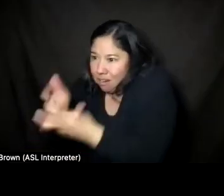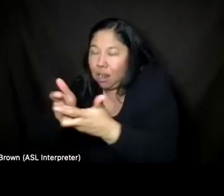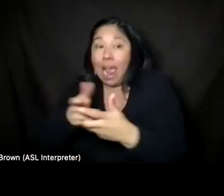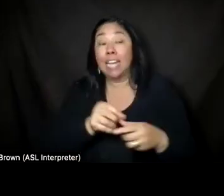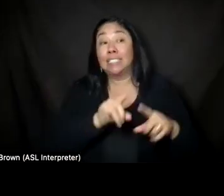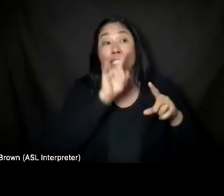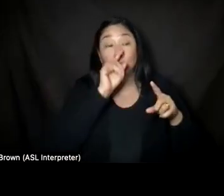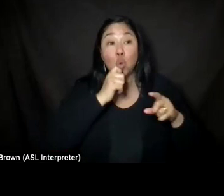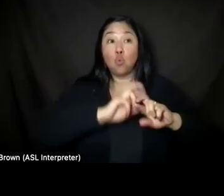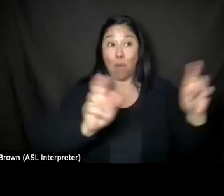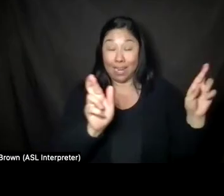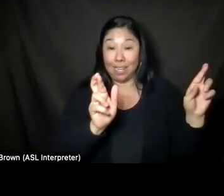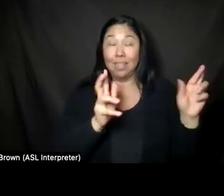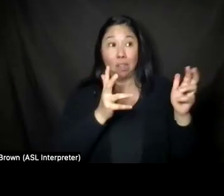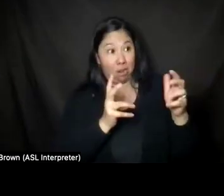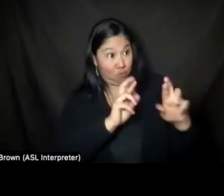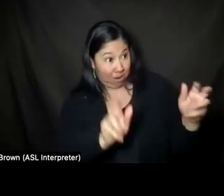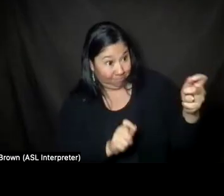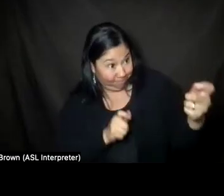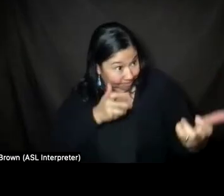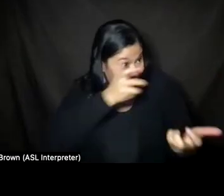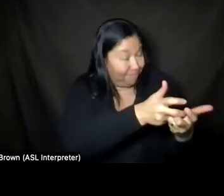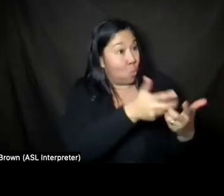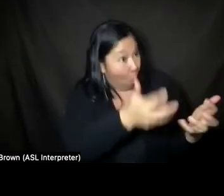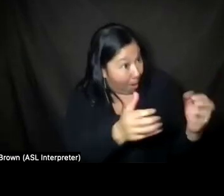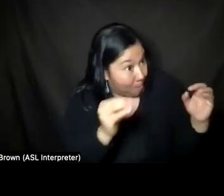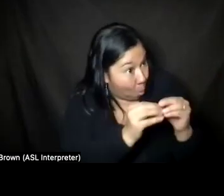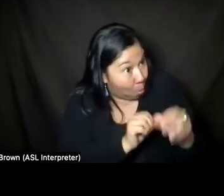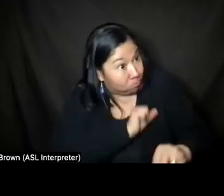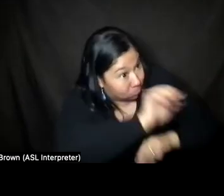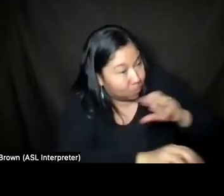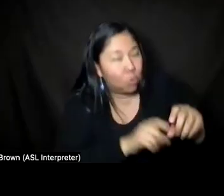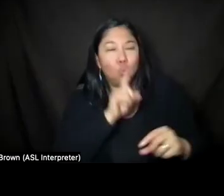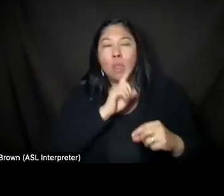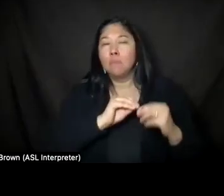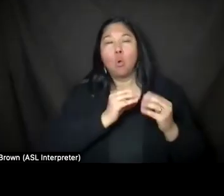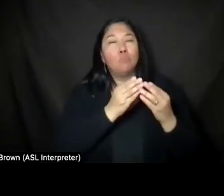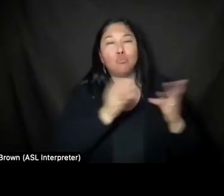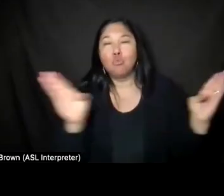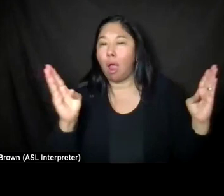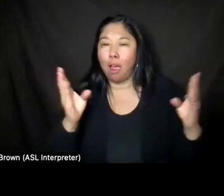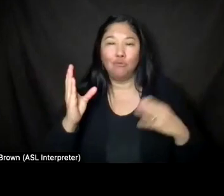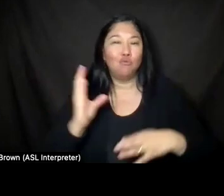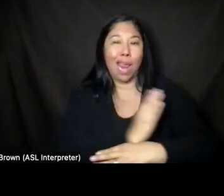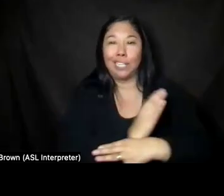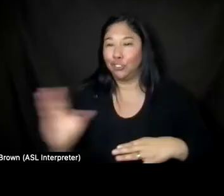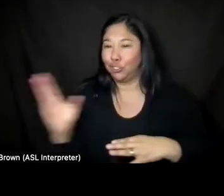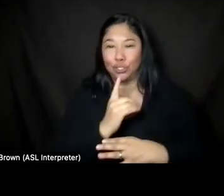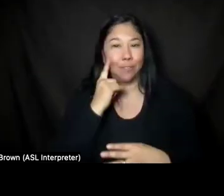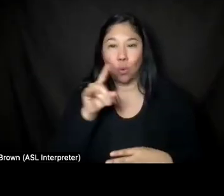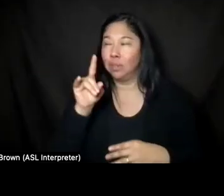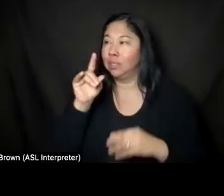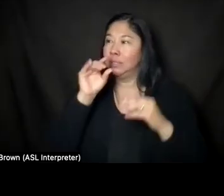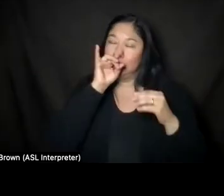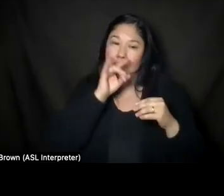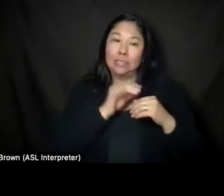ready for it and want more. So this is and there's usually a very broad range, I think, for you guys at every classroom. There's a really broad